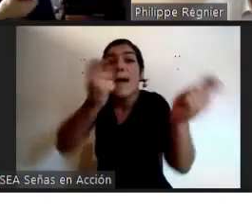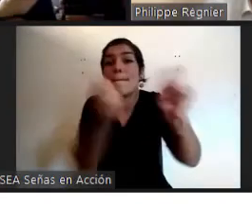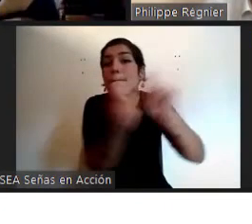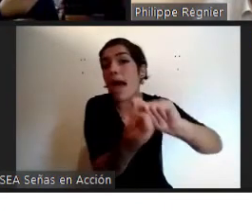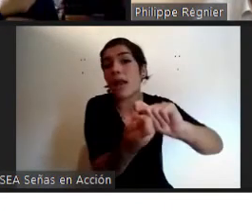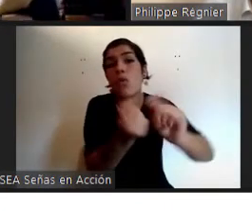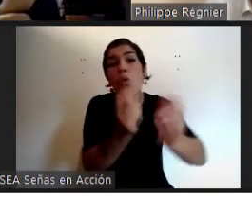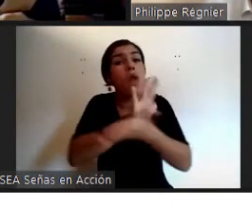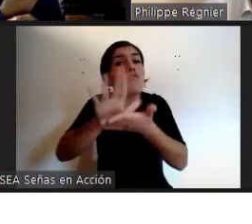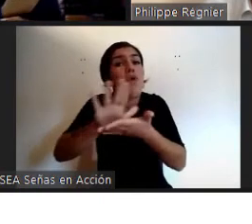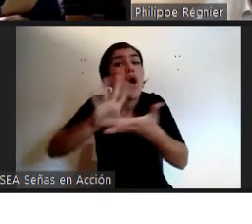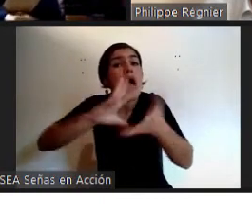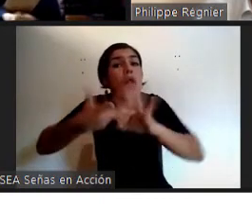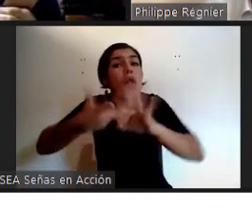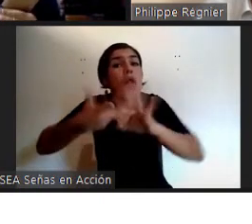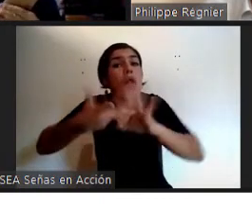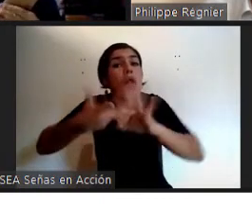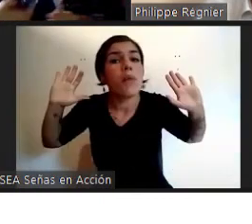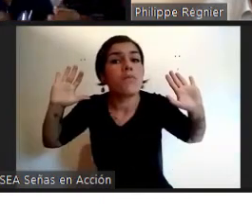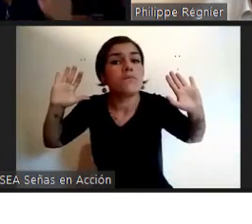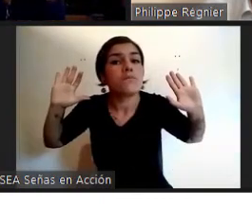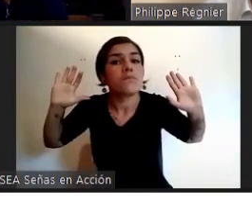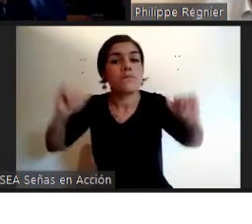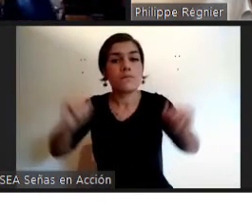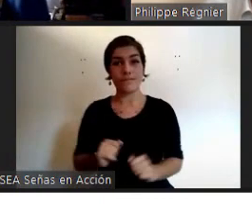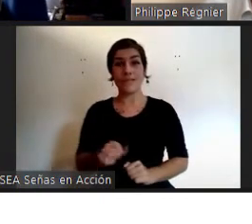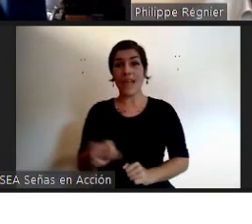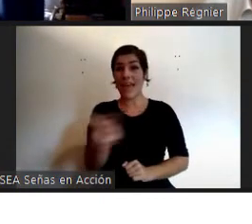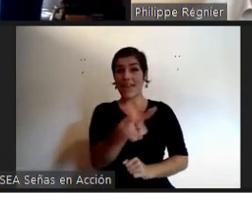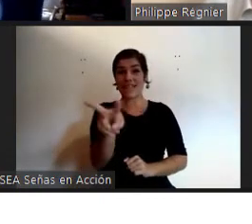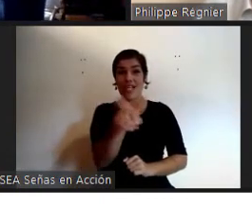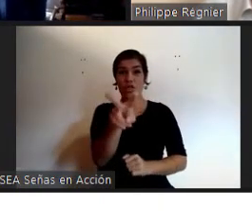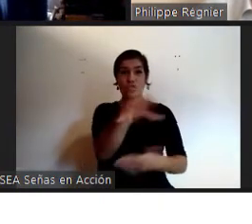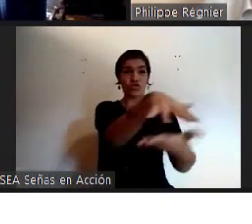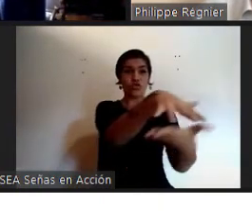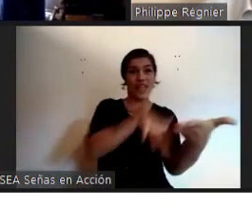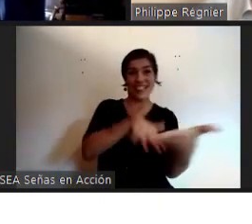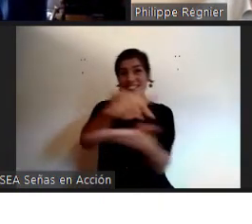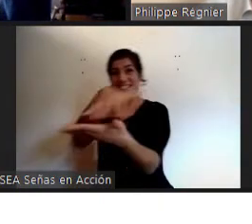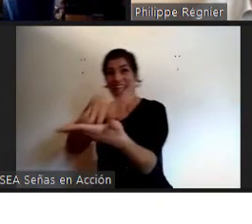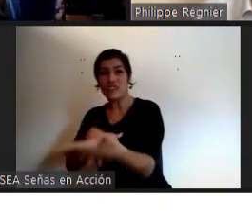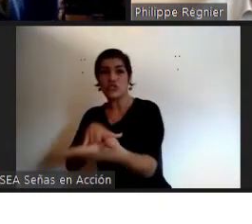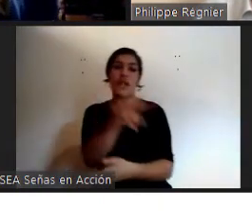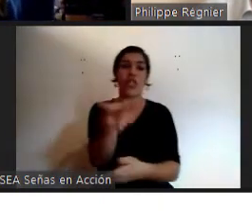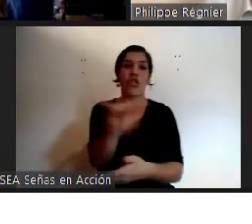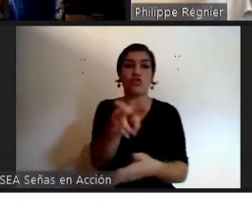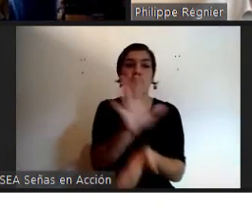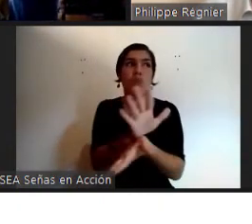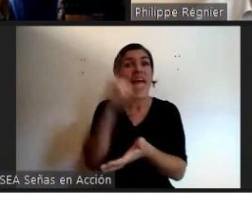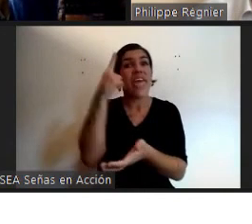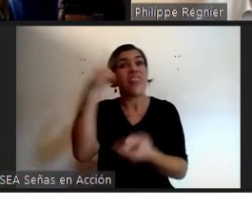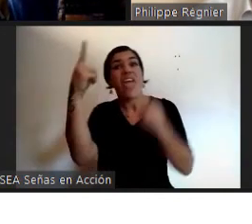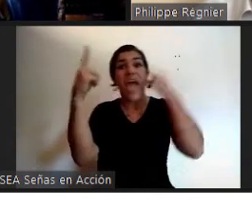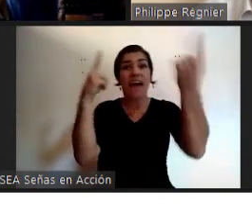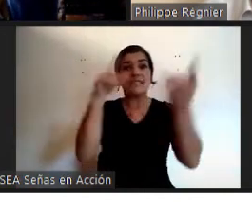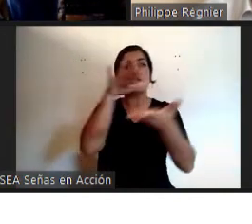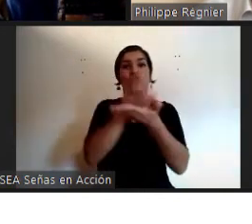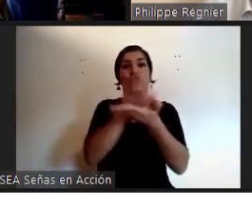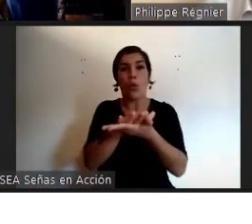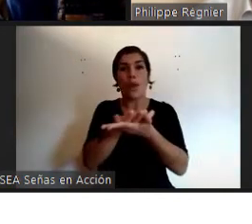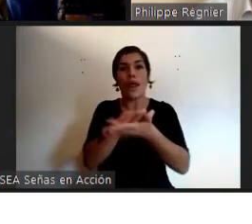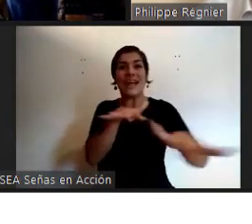So between these two extreme positions, these are the first few but the ones that were kind